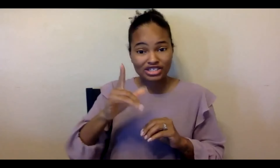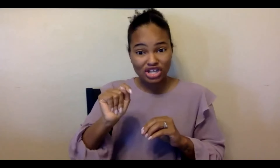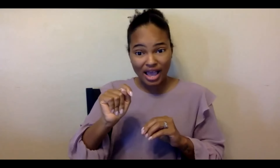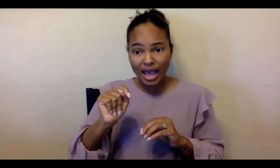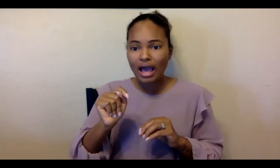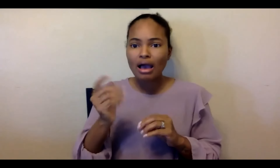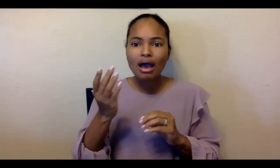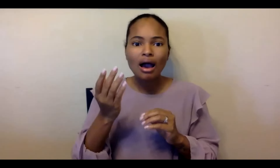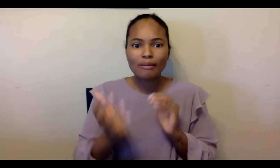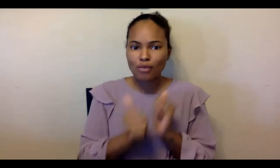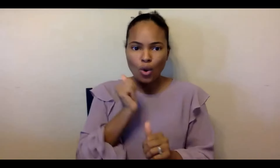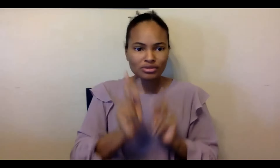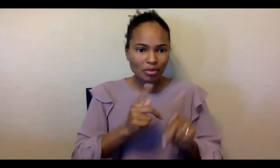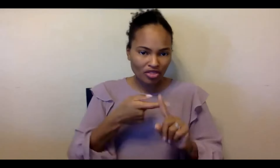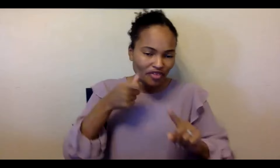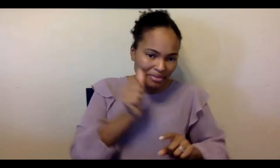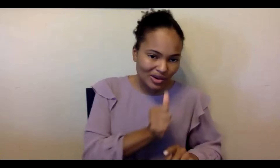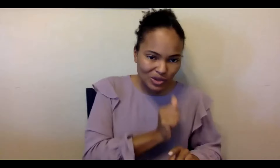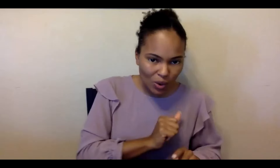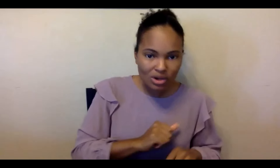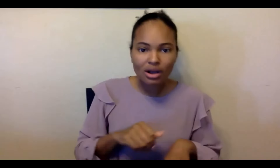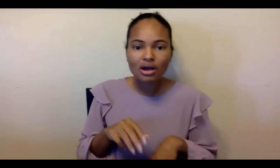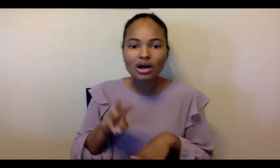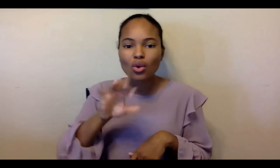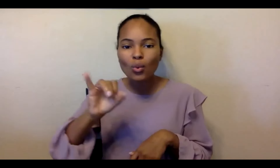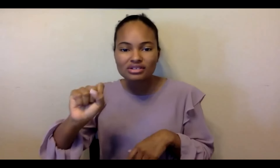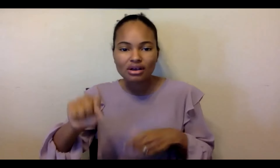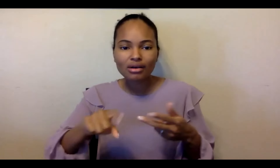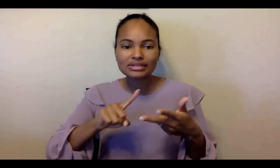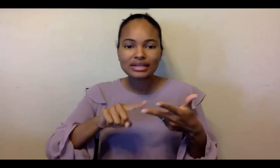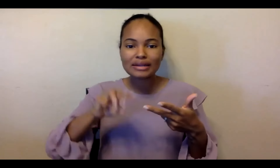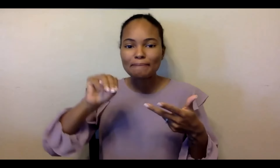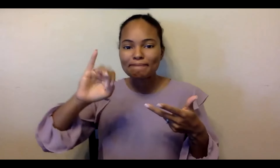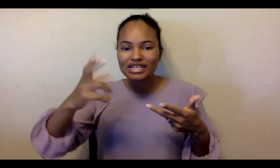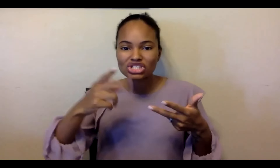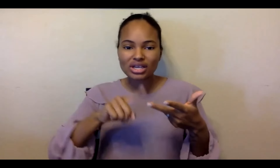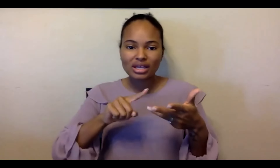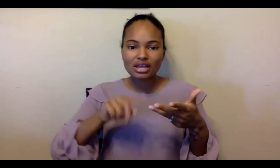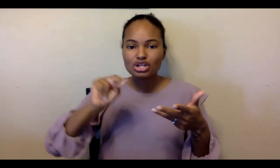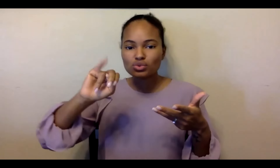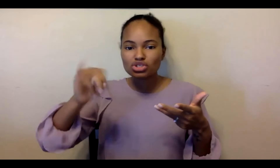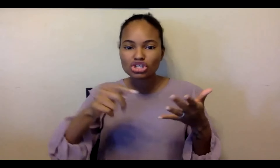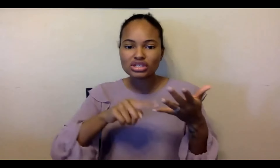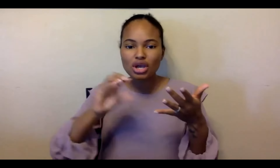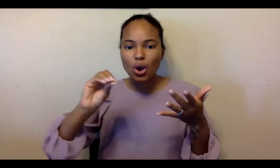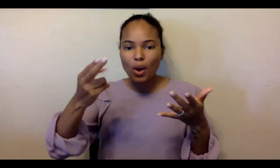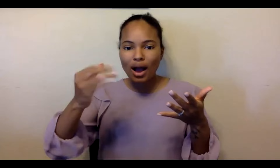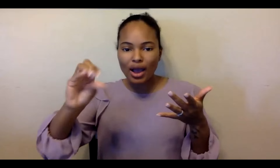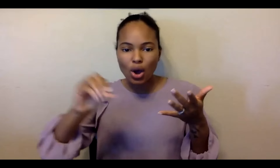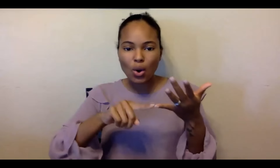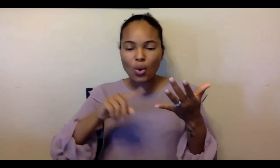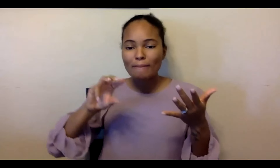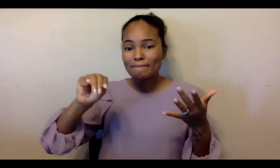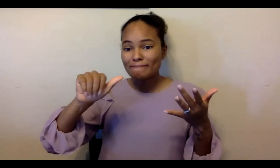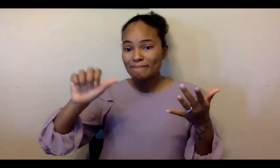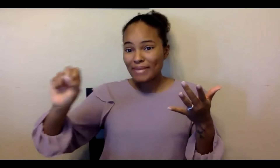from Arizona, Wisconsin, Colorado, Michigan, Texas, New Jersey, Ohio, Massachusetts. I know it's getting to be